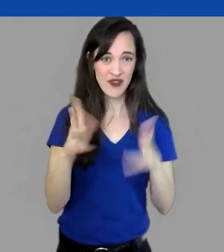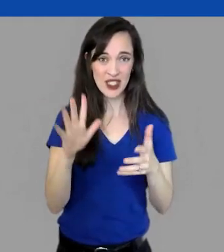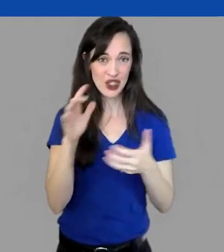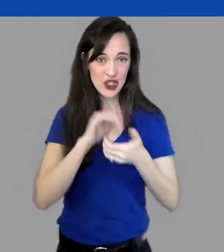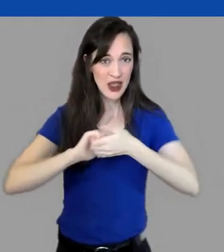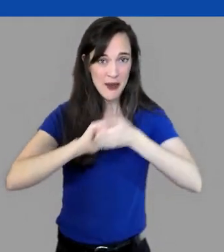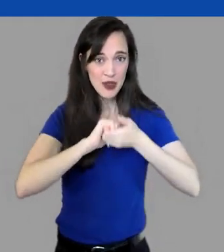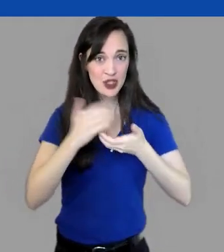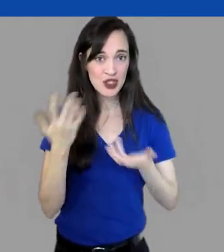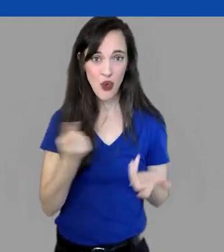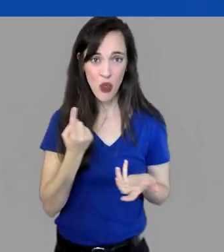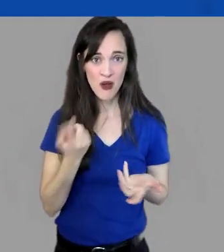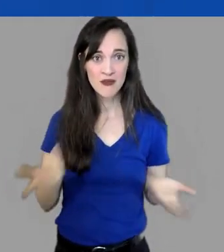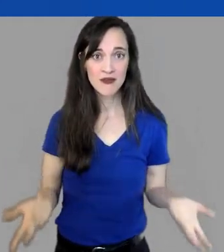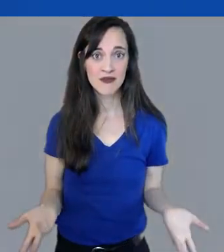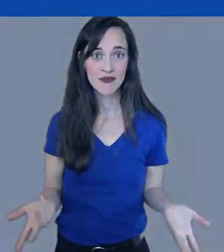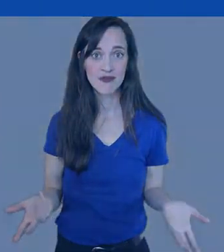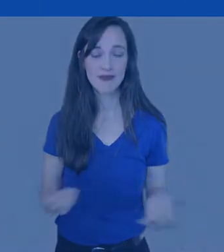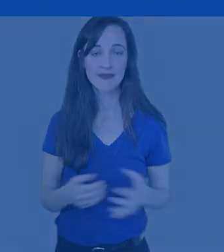that all collaboration is?